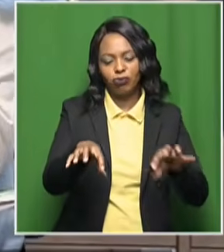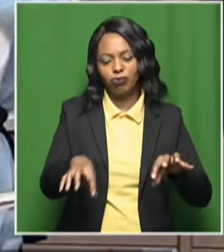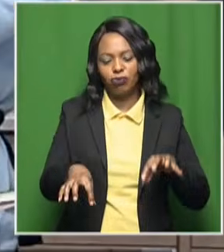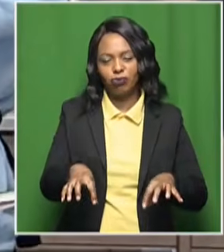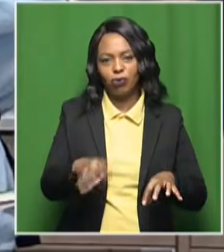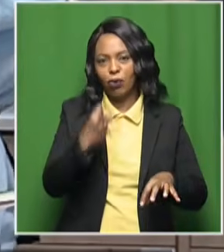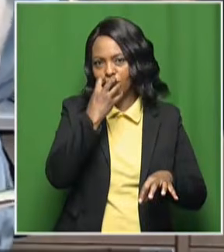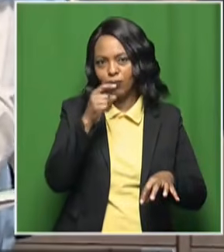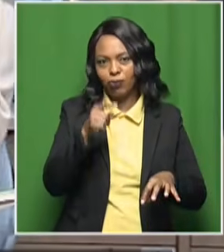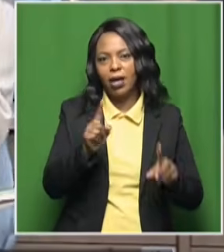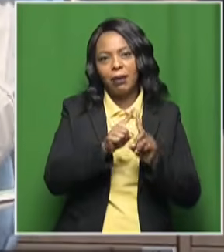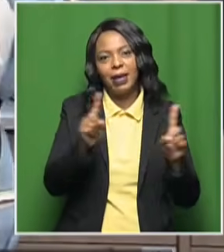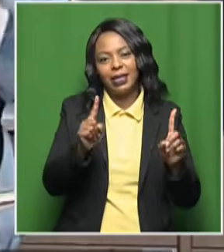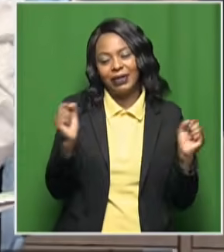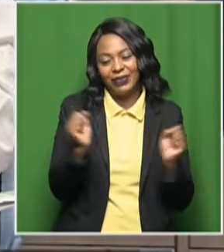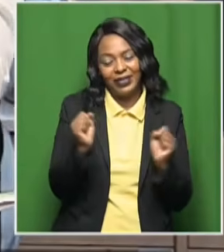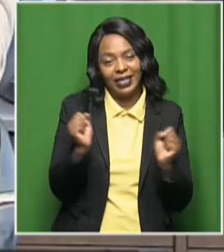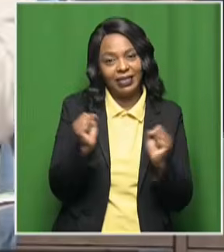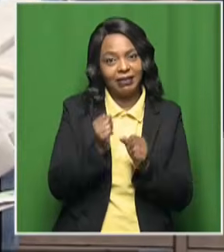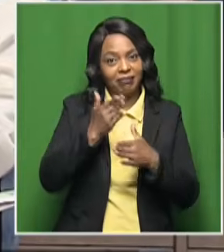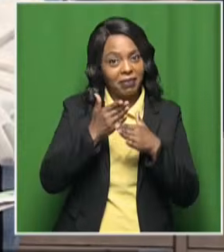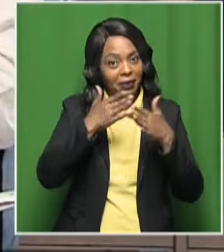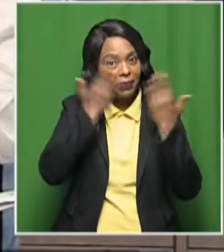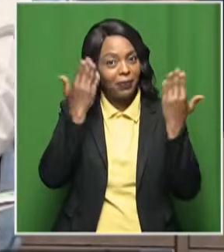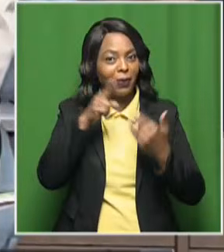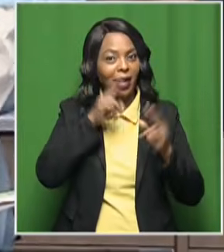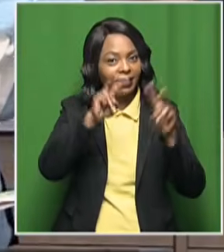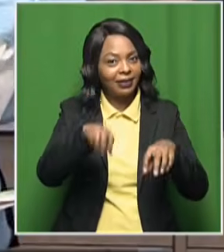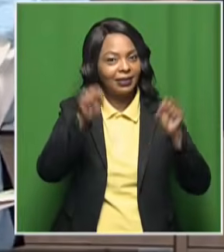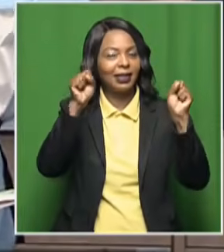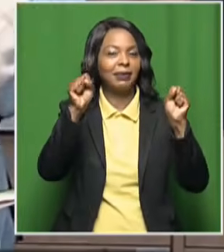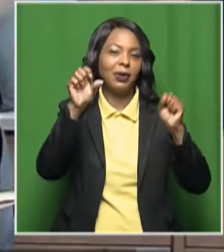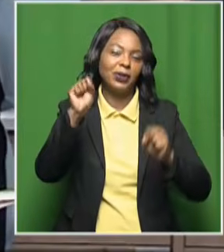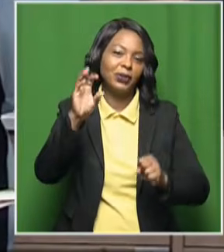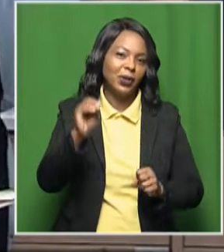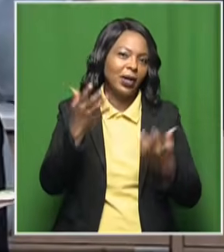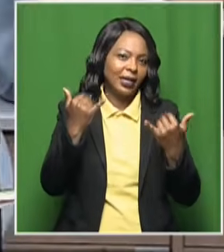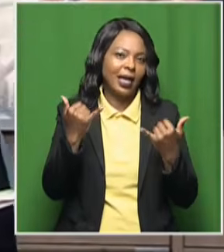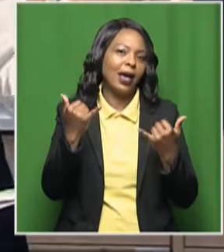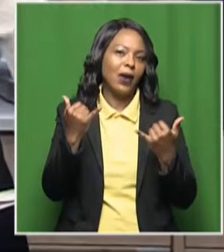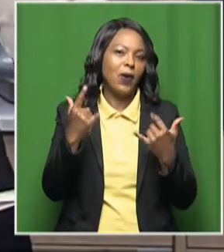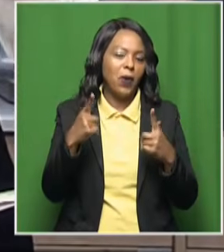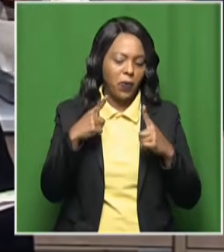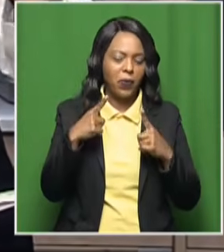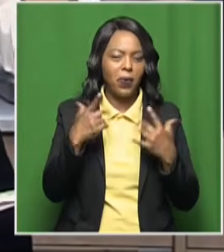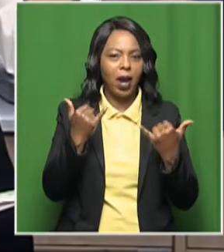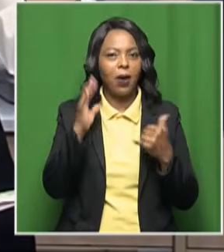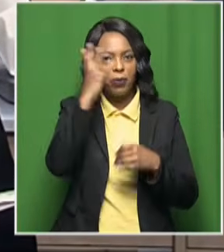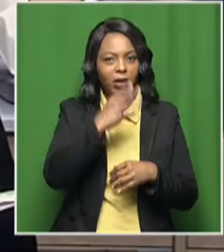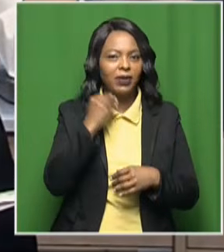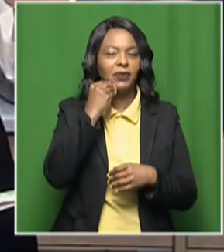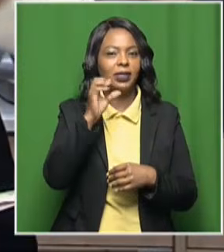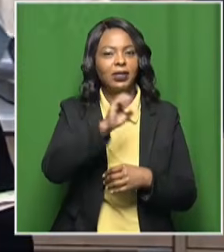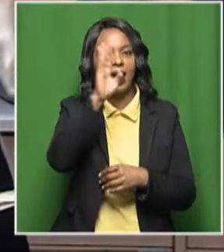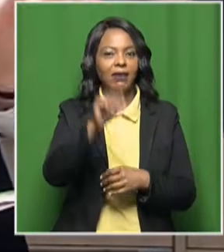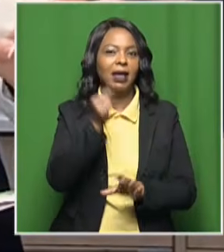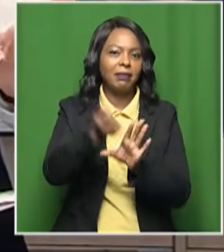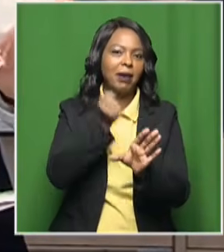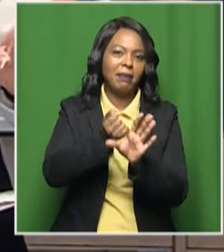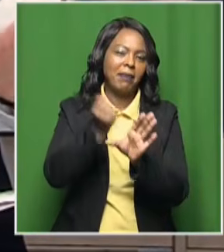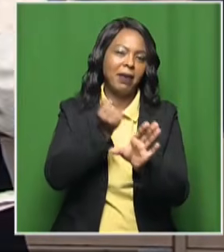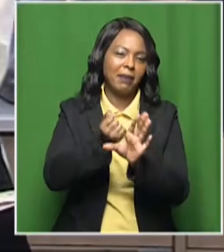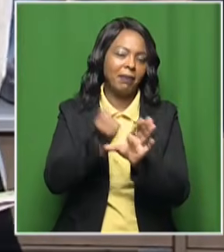it overnight, and there's all this drama. So that's setting the scene for a beautiful South African cooking lesson. Nowhere